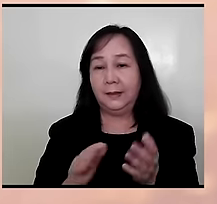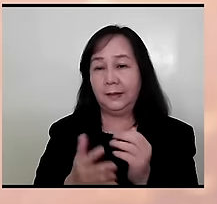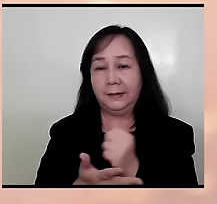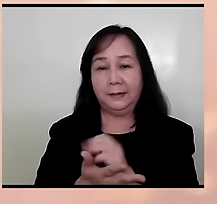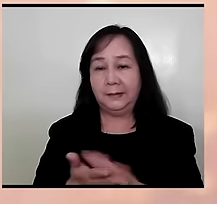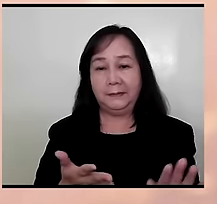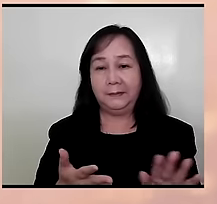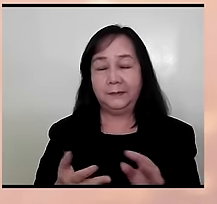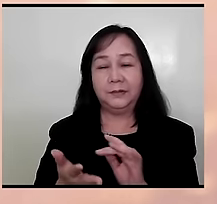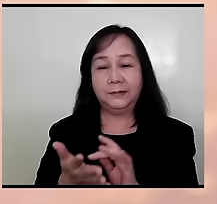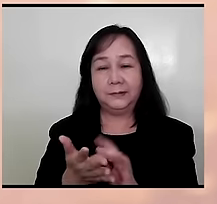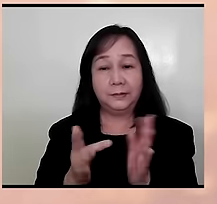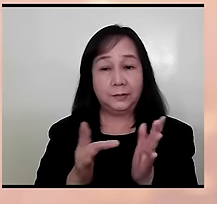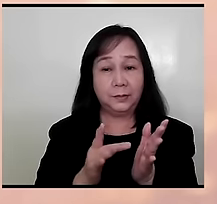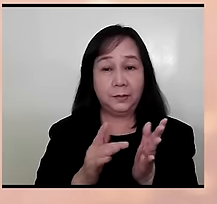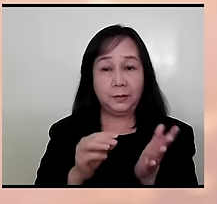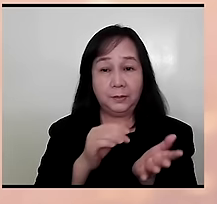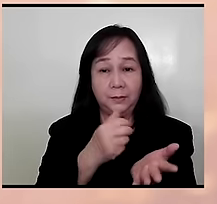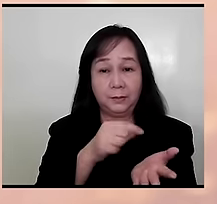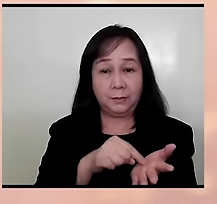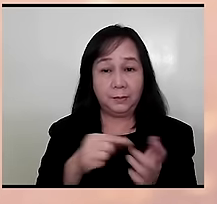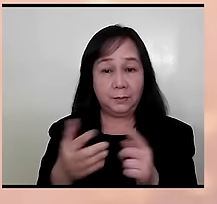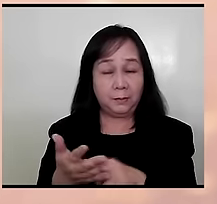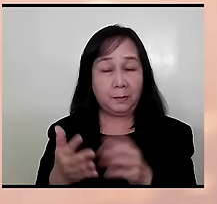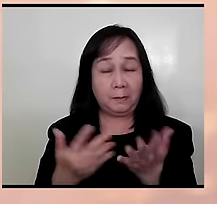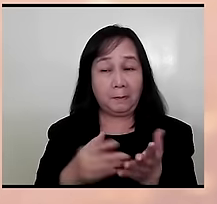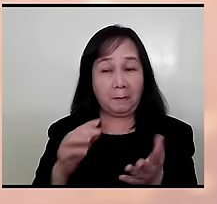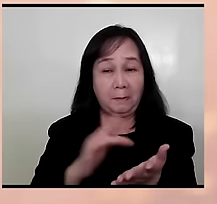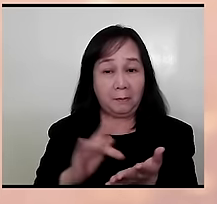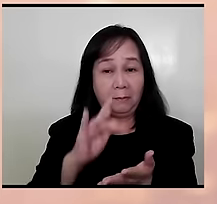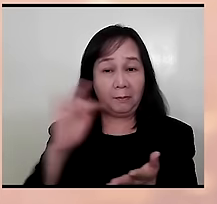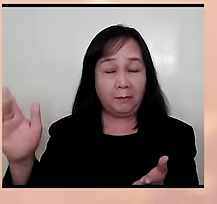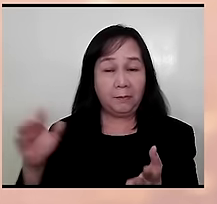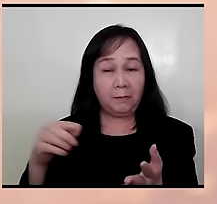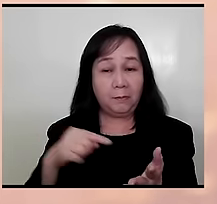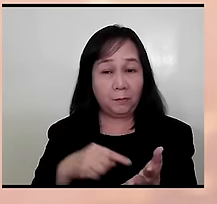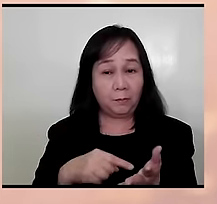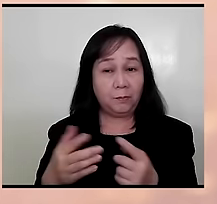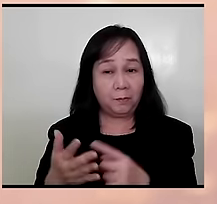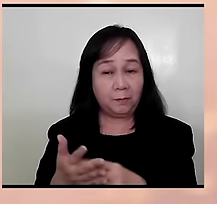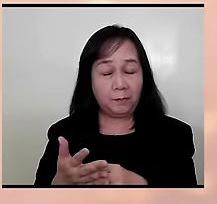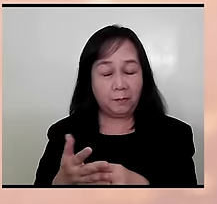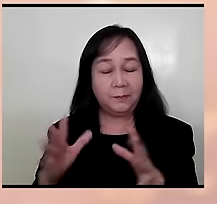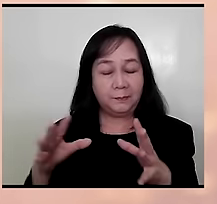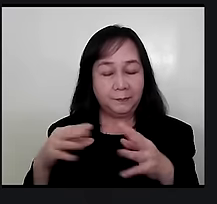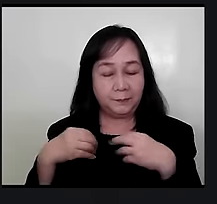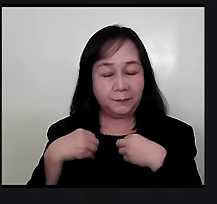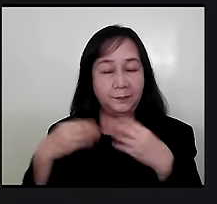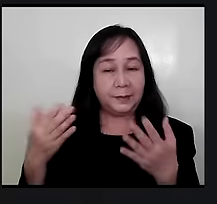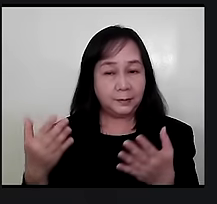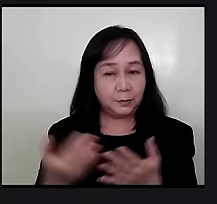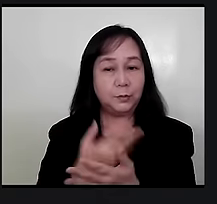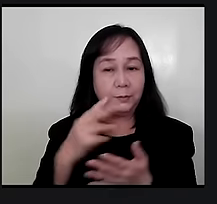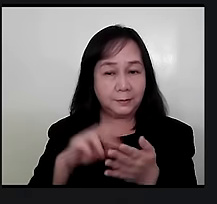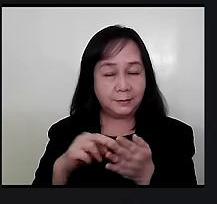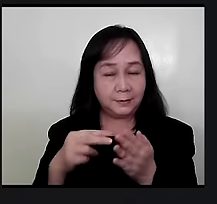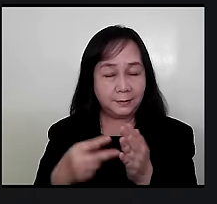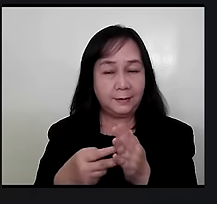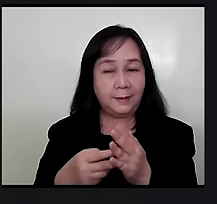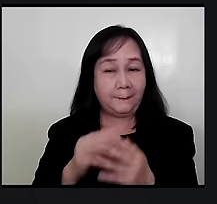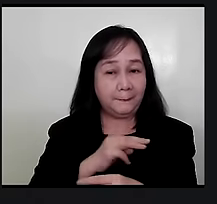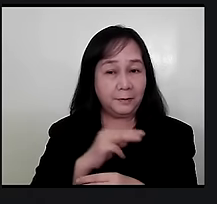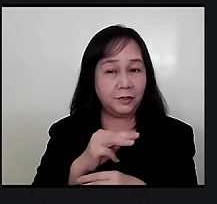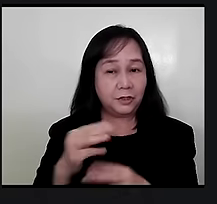his glorious wounds, the wounds have acquired a new meaning and mission. By his